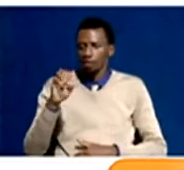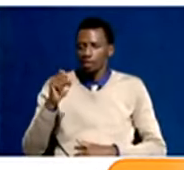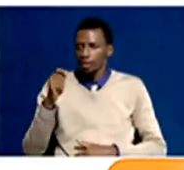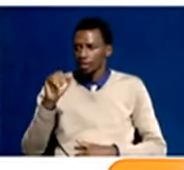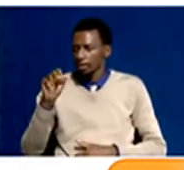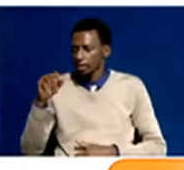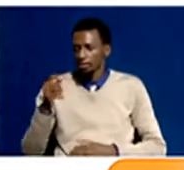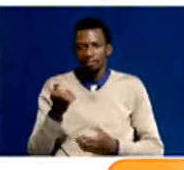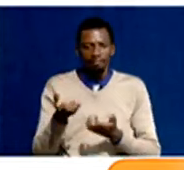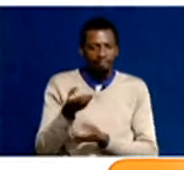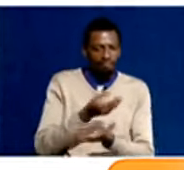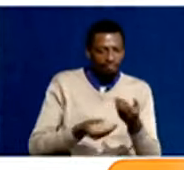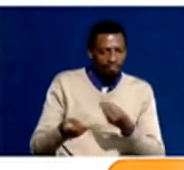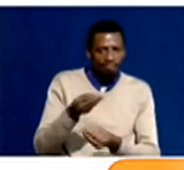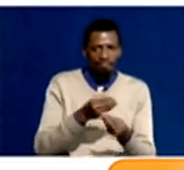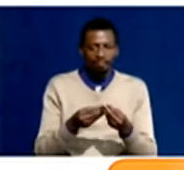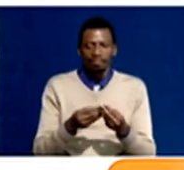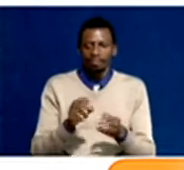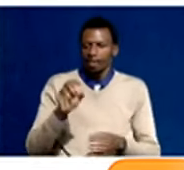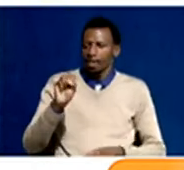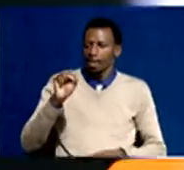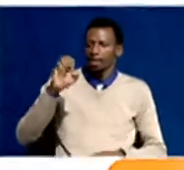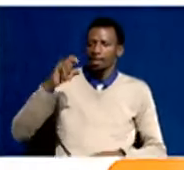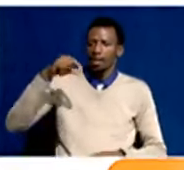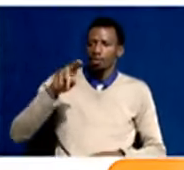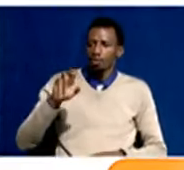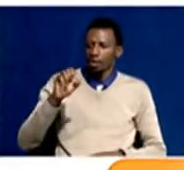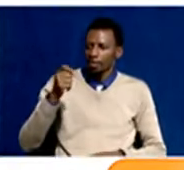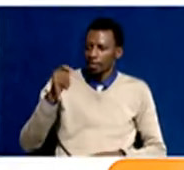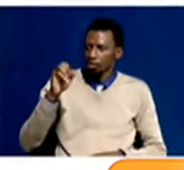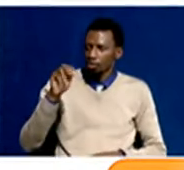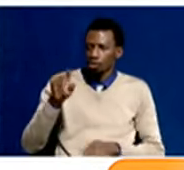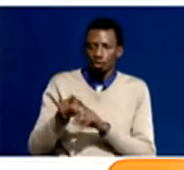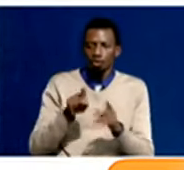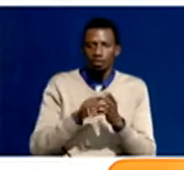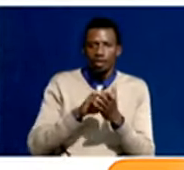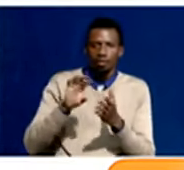trading, carbon sequestration, and we also have decarbonisation.